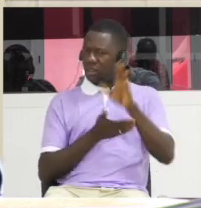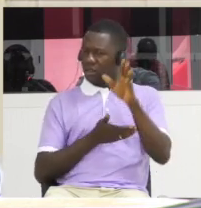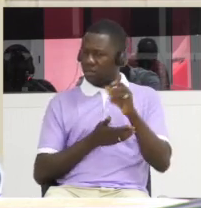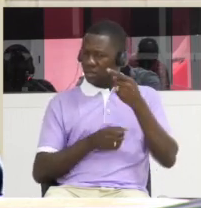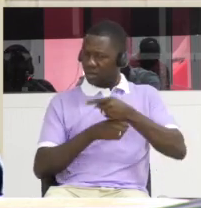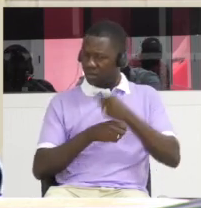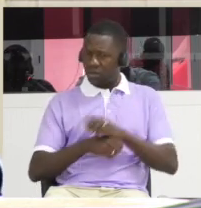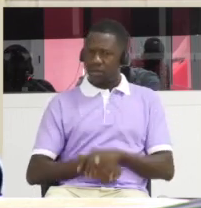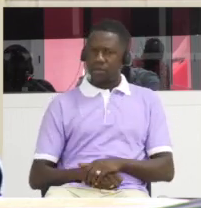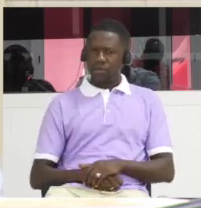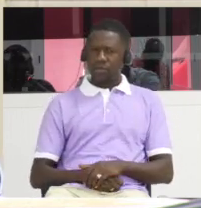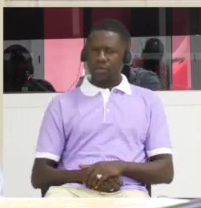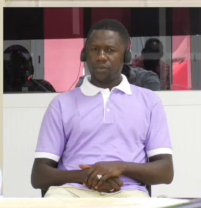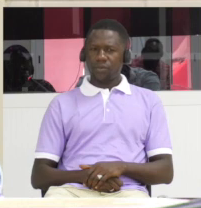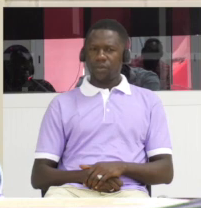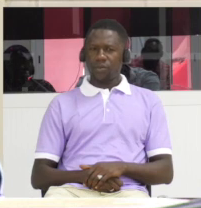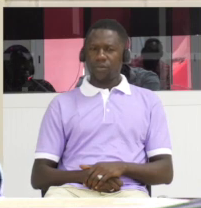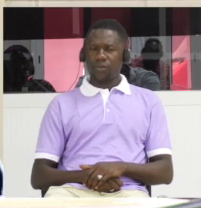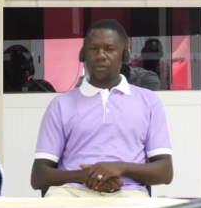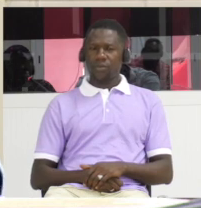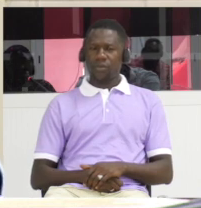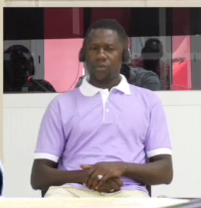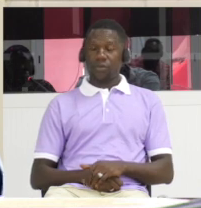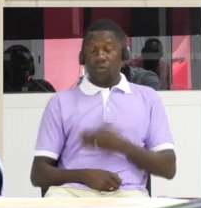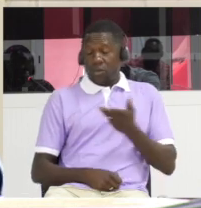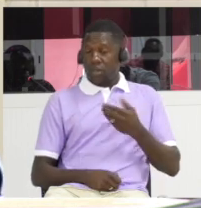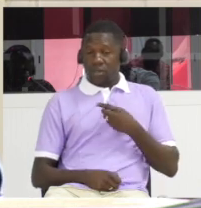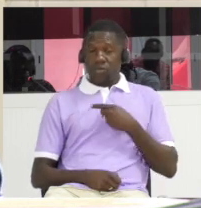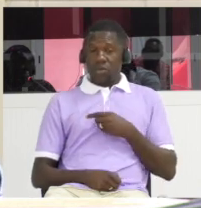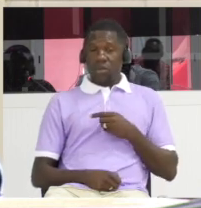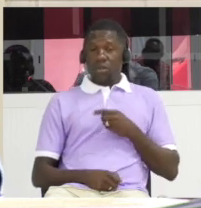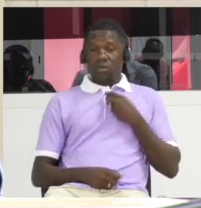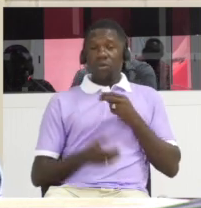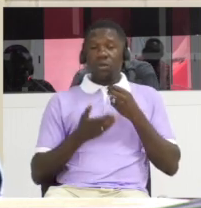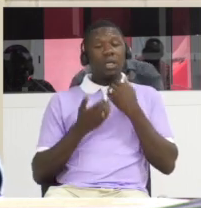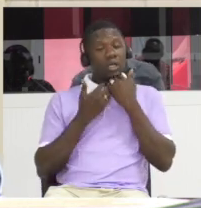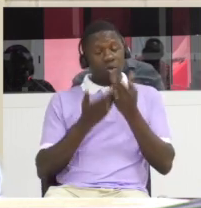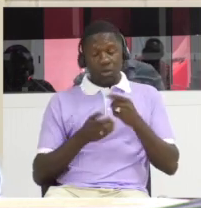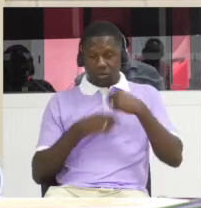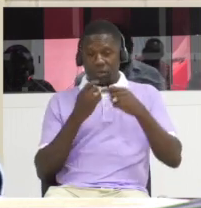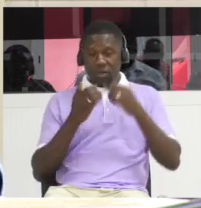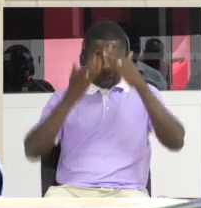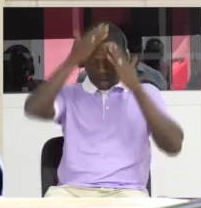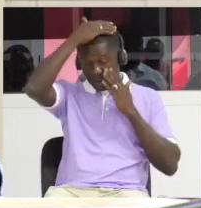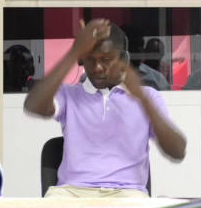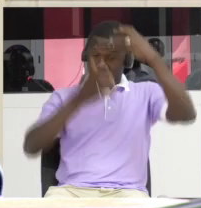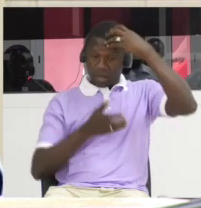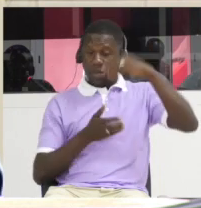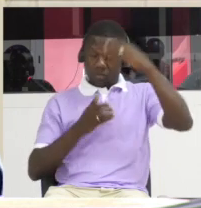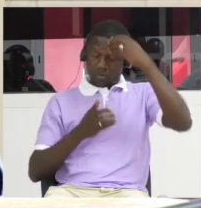Well, this was at the request of the Army headquarters. So the Ministry of External Affairs